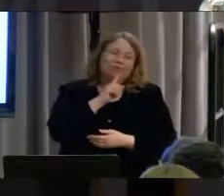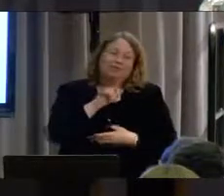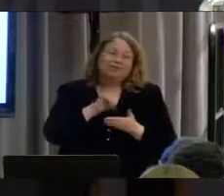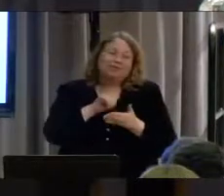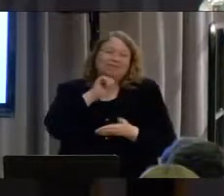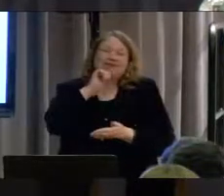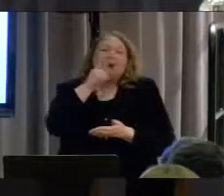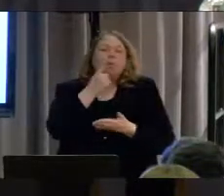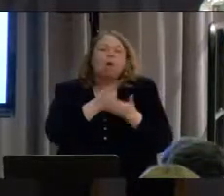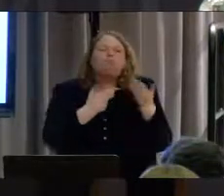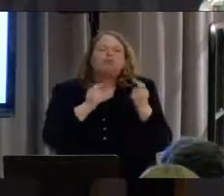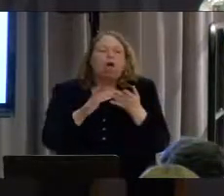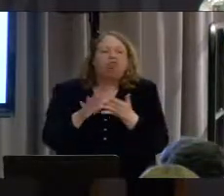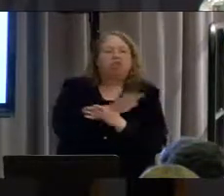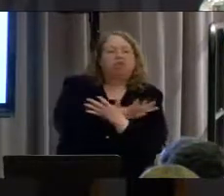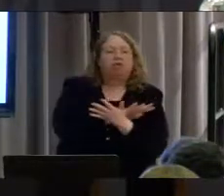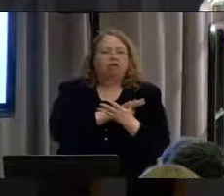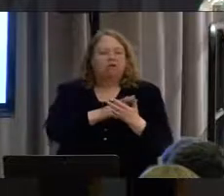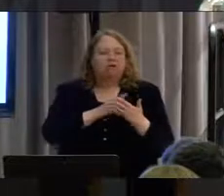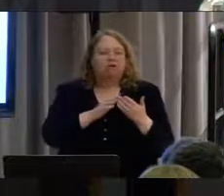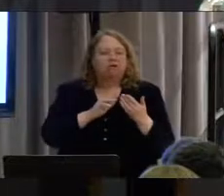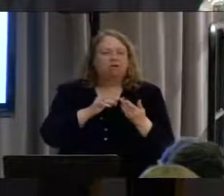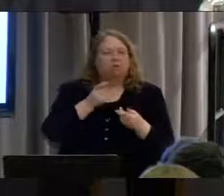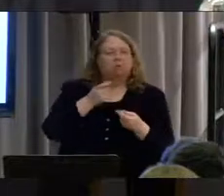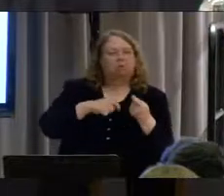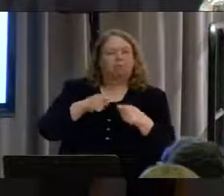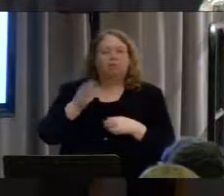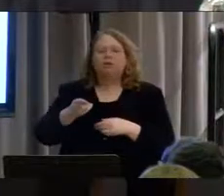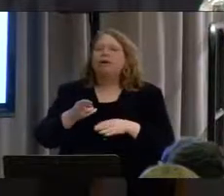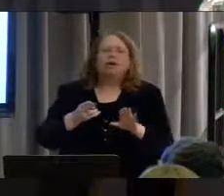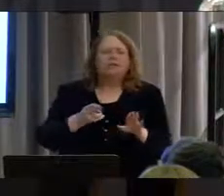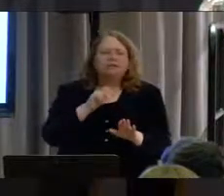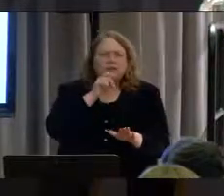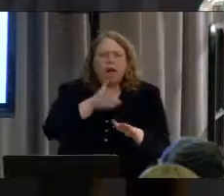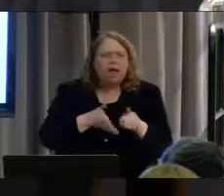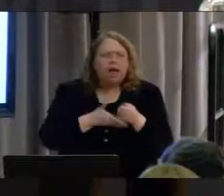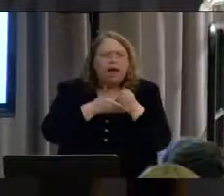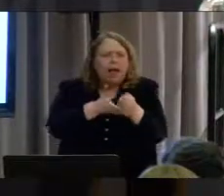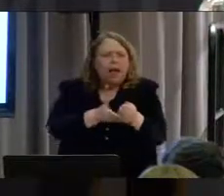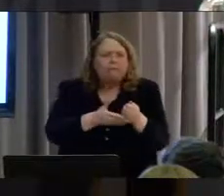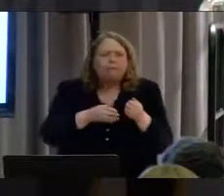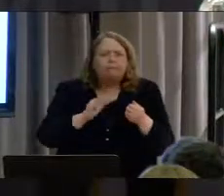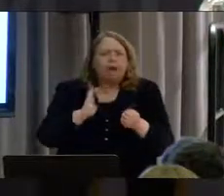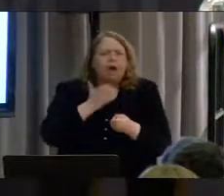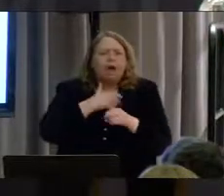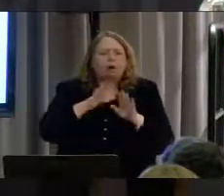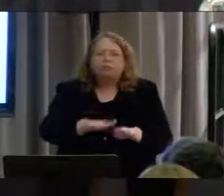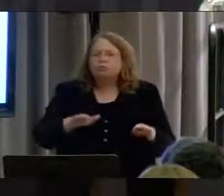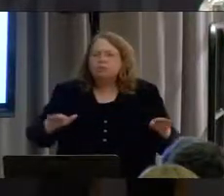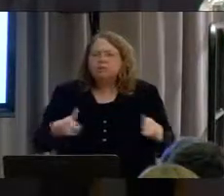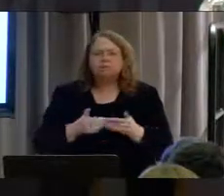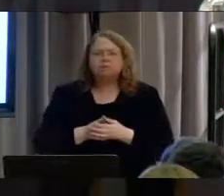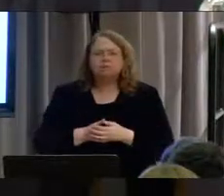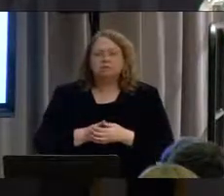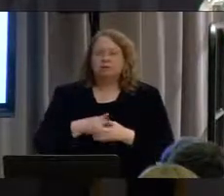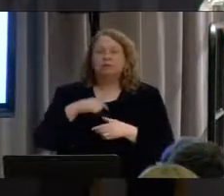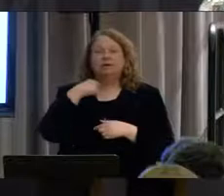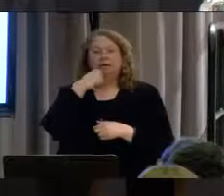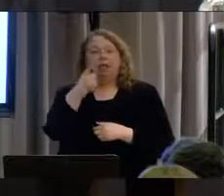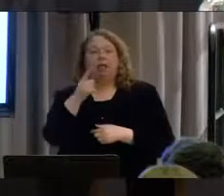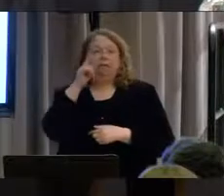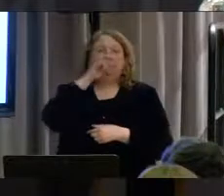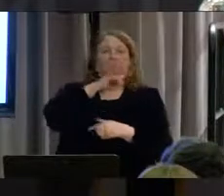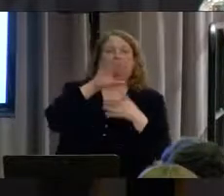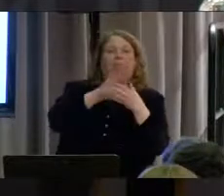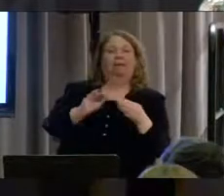need. We're not doing ourselves any favor, and we're not doing our kids any favor to tell them fairy tales about how we got to where